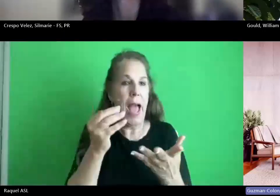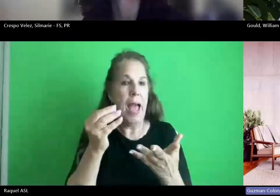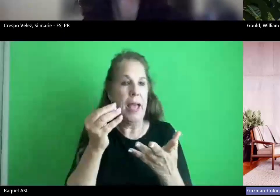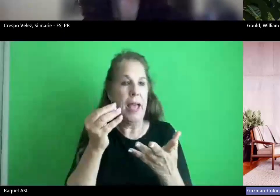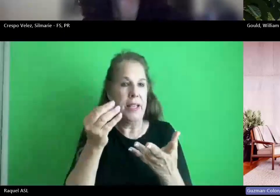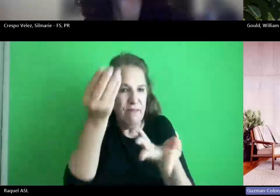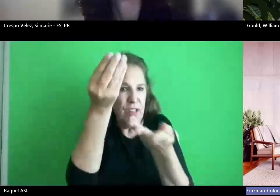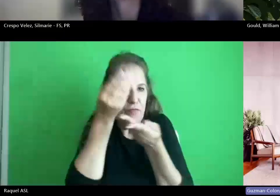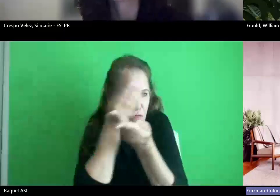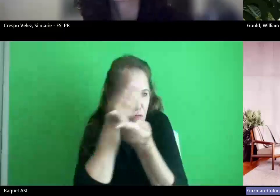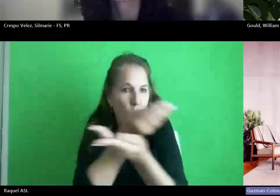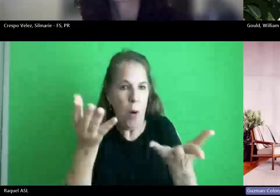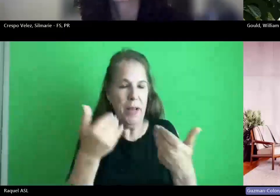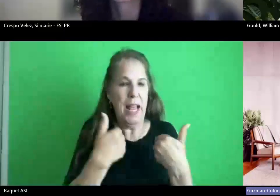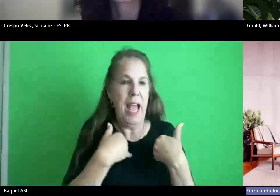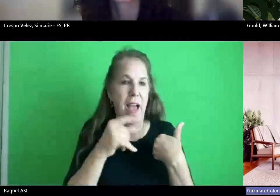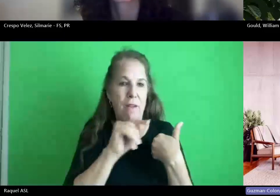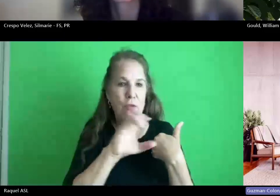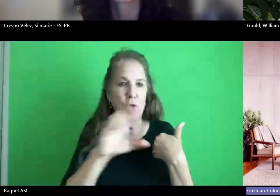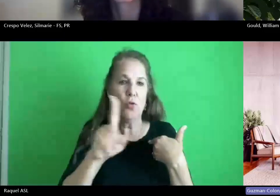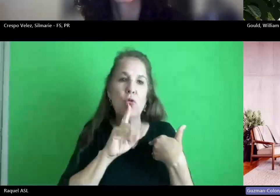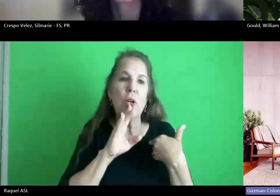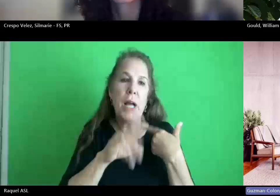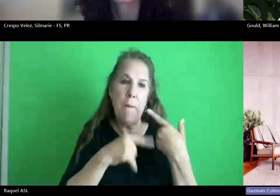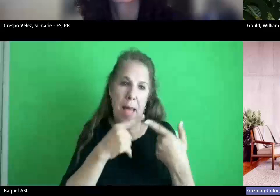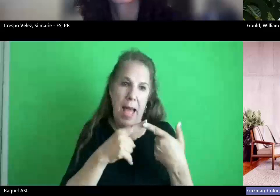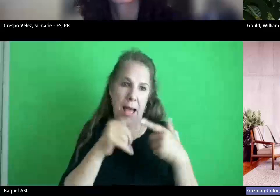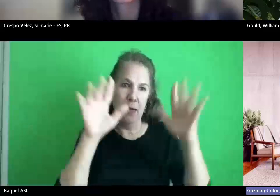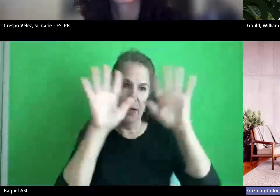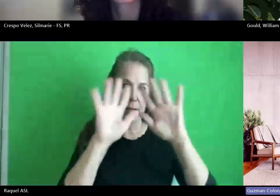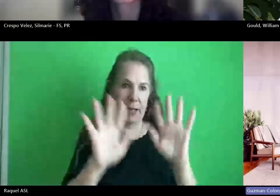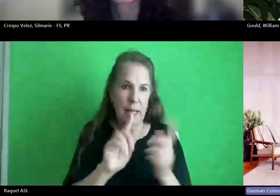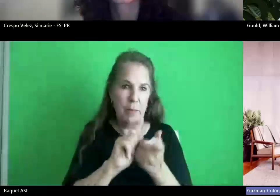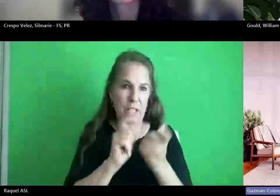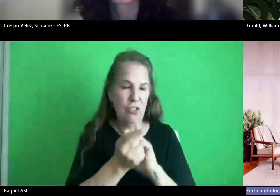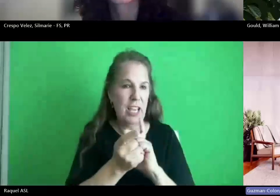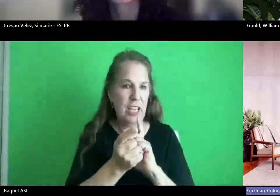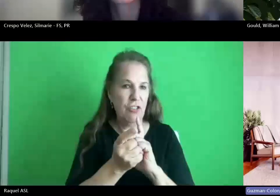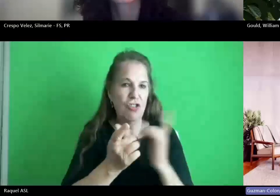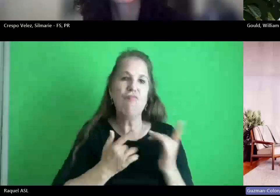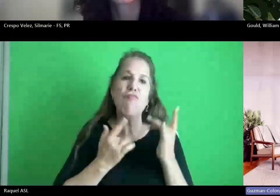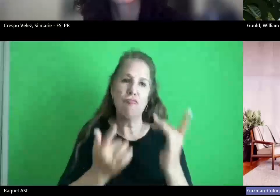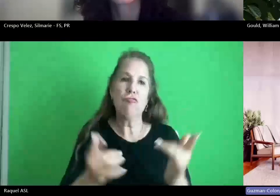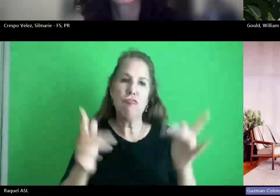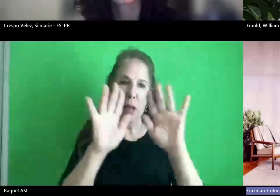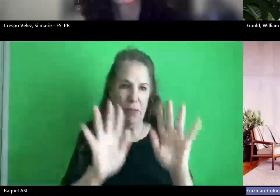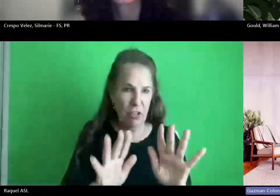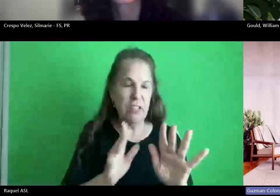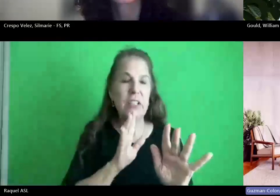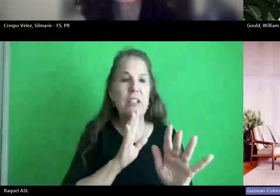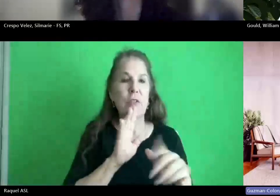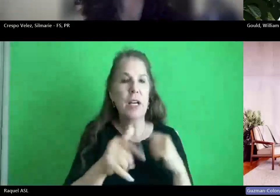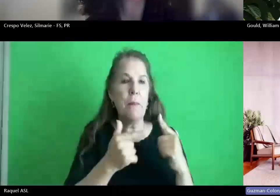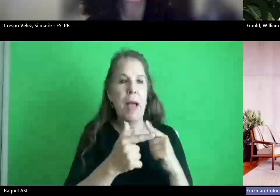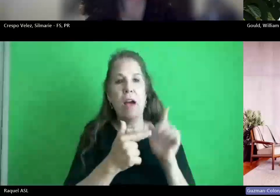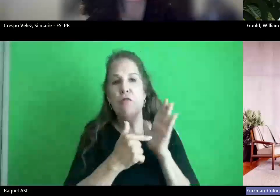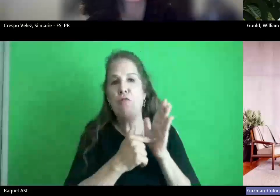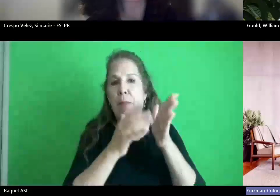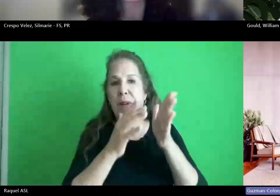tools to talk about climate change and talk about their policymakers and their representatives in government so that they